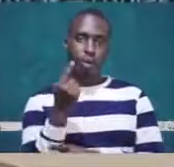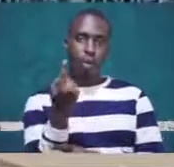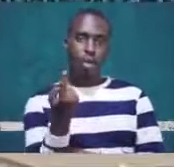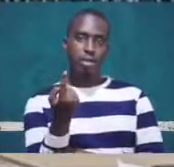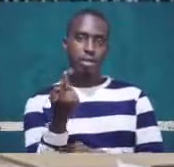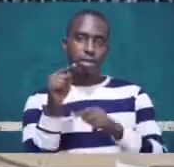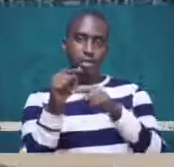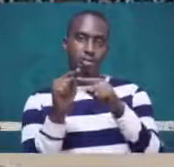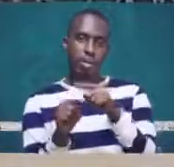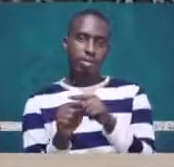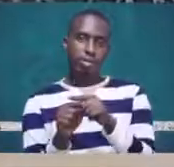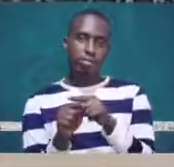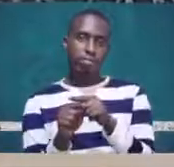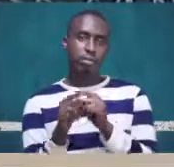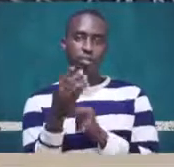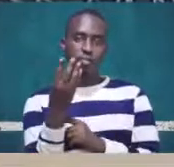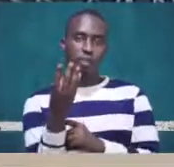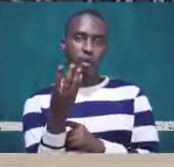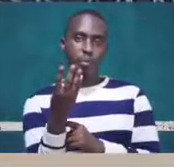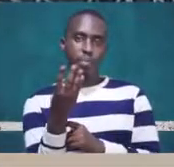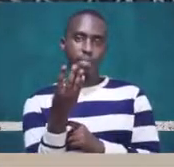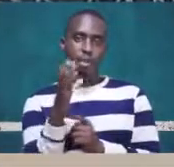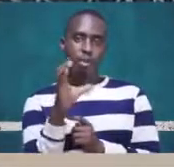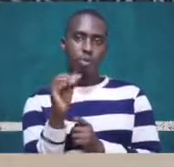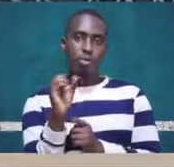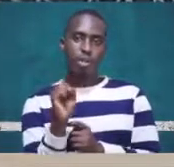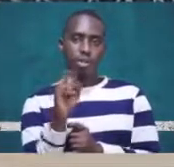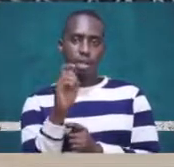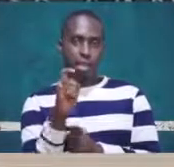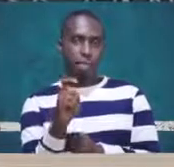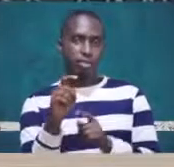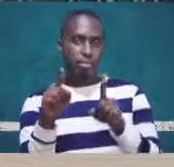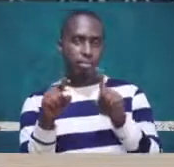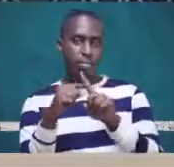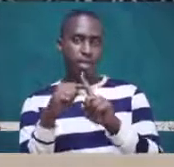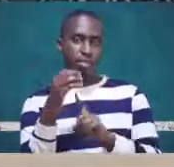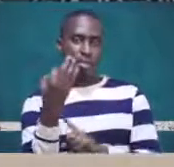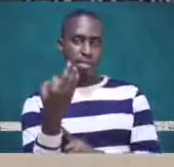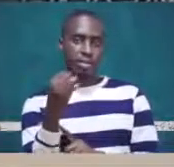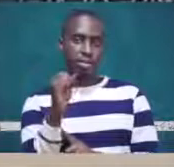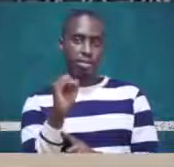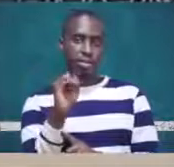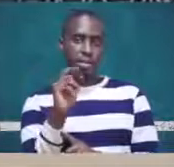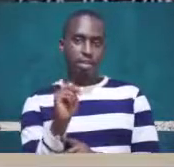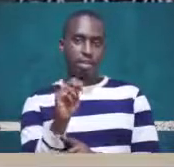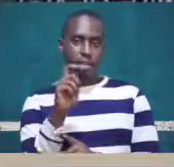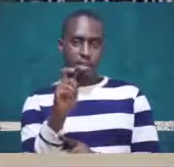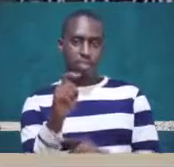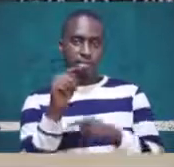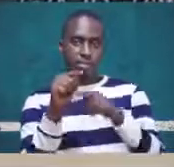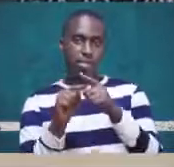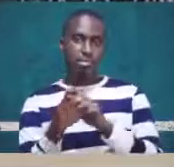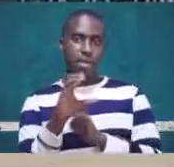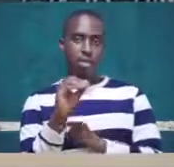1 divided by 4 cosine x plus 3 sine x divided